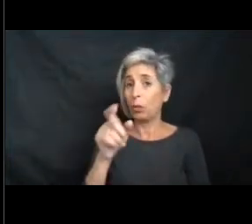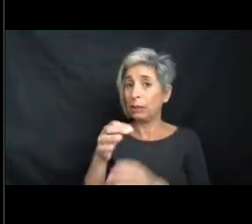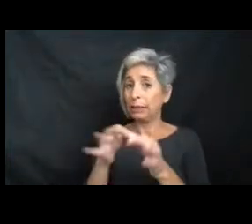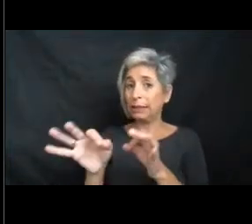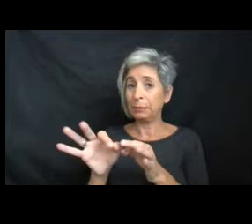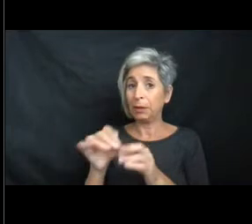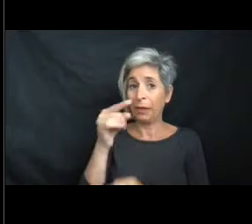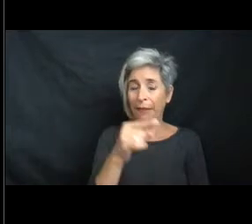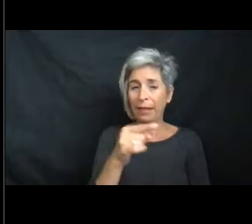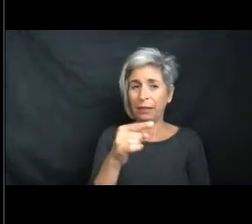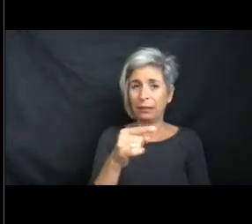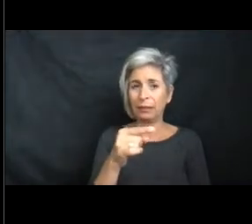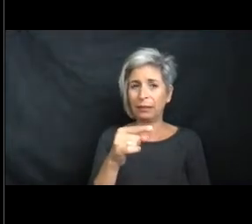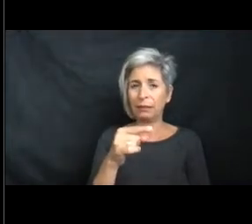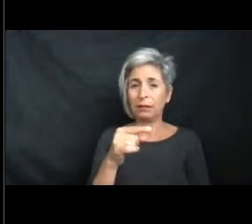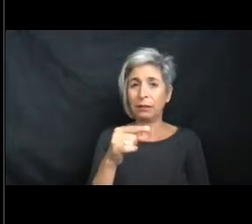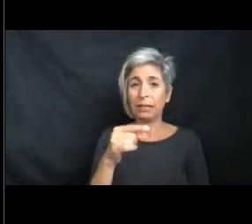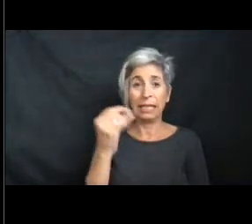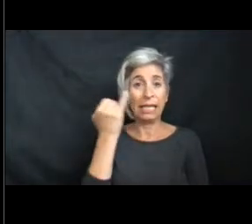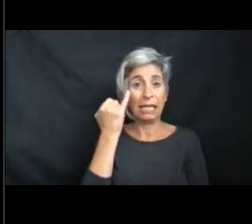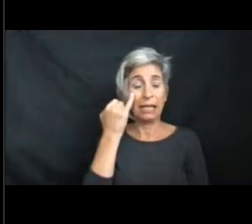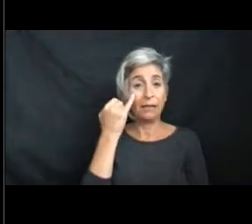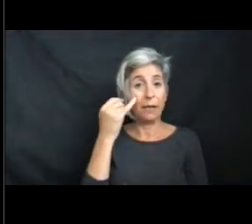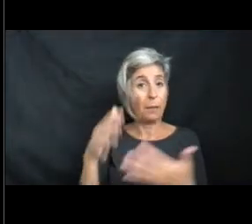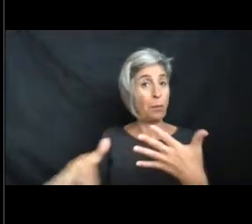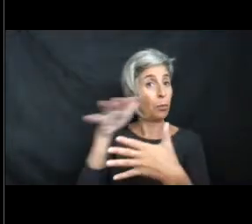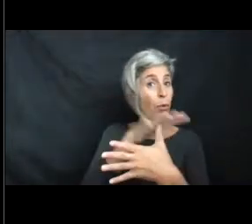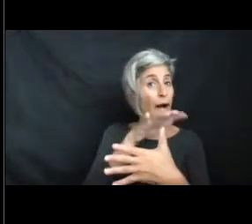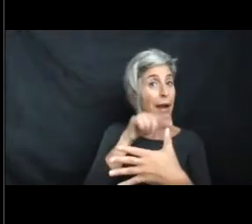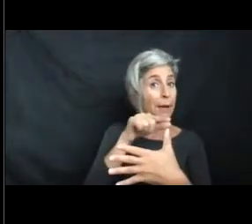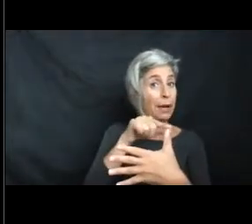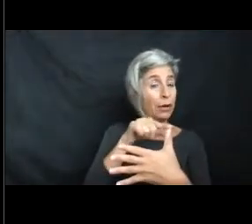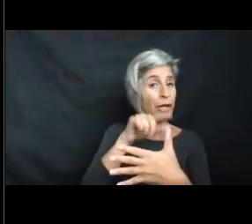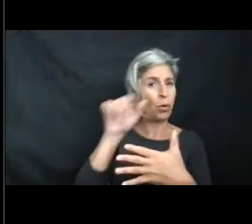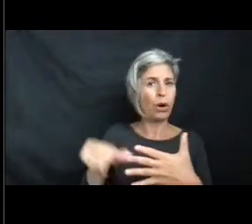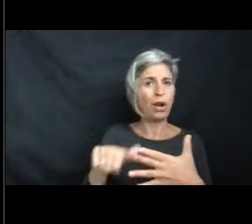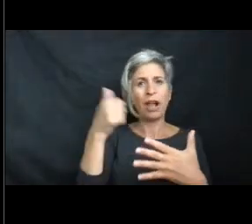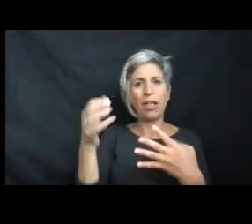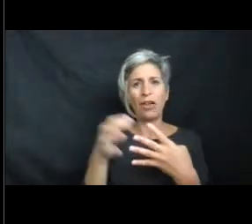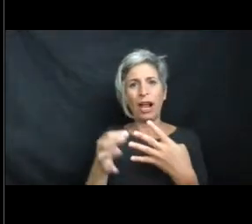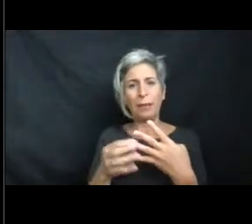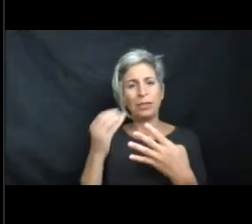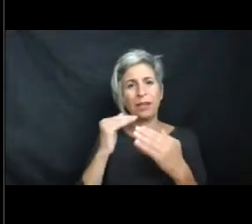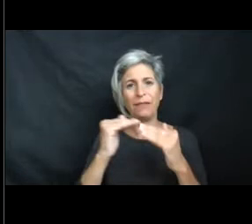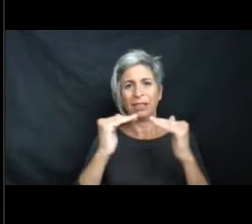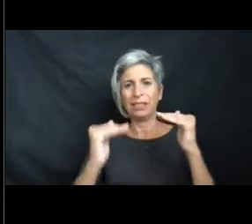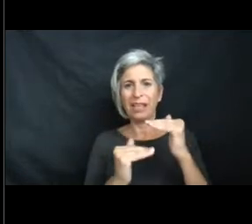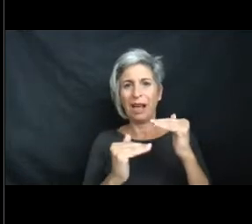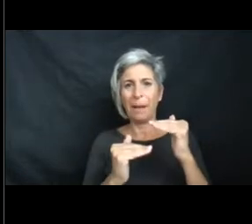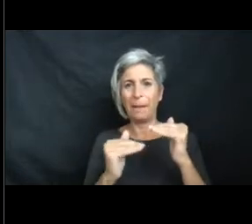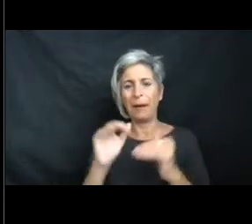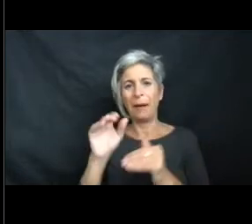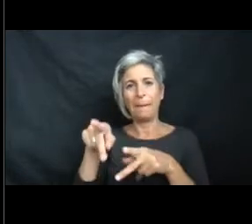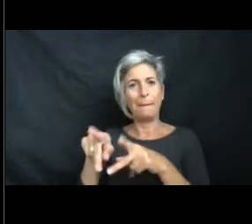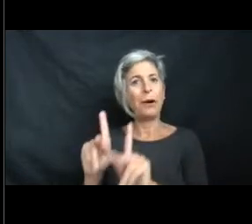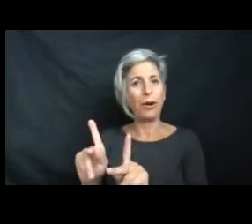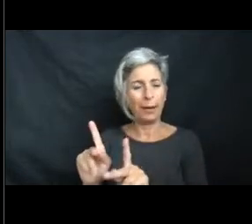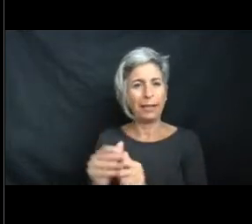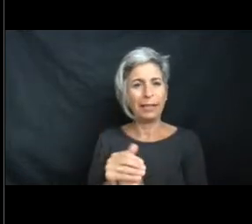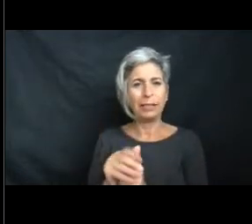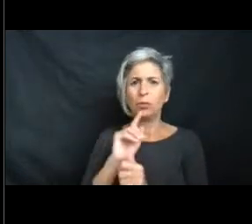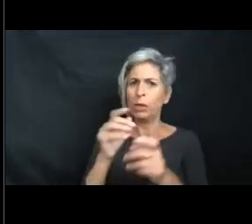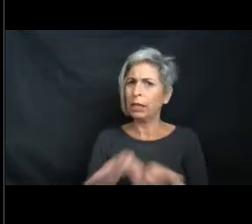front there. Please select if you're applying for a primary permit, or choose the other option if you're applying for a sub permit. It's really important